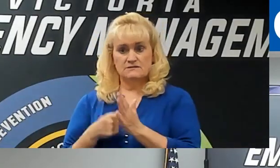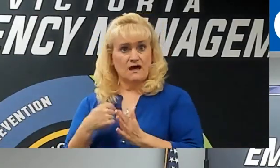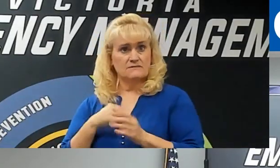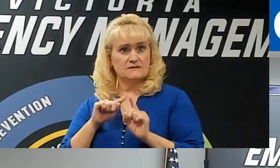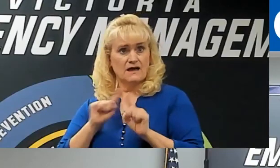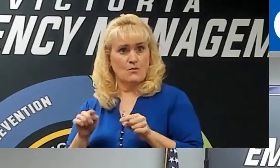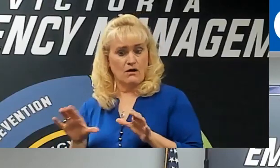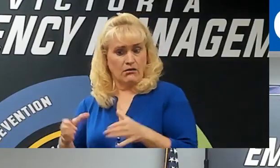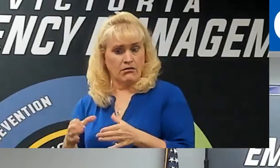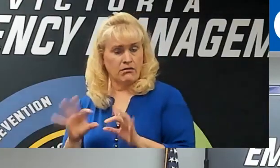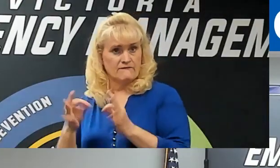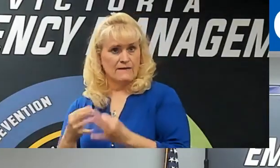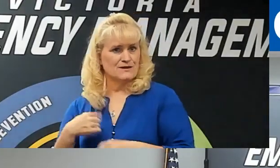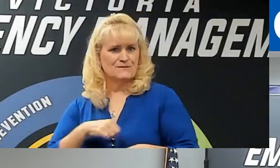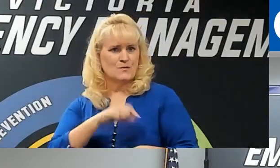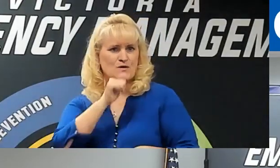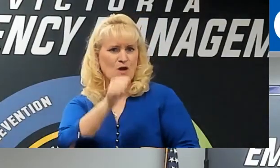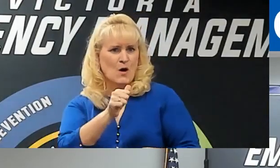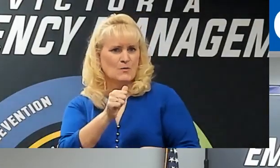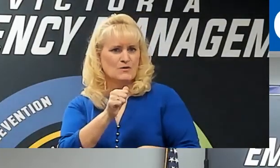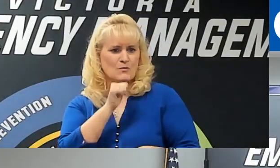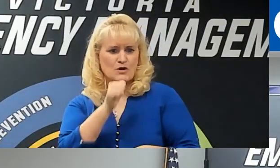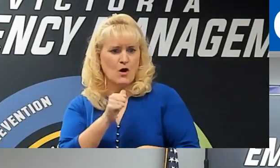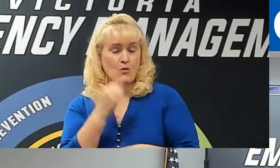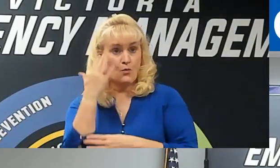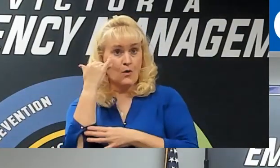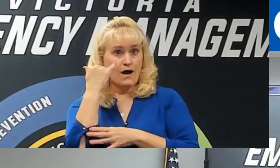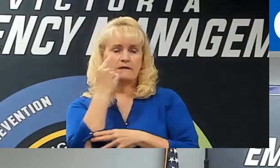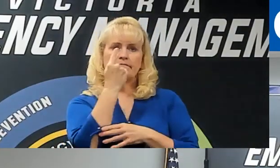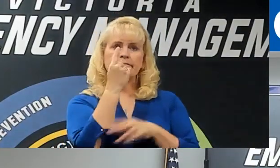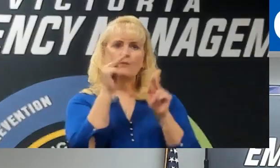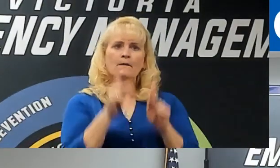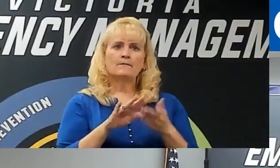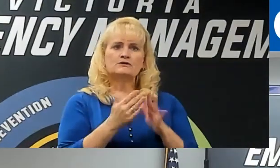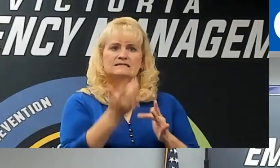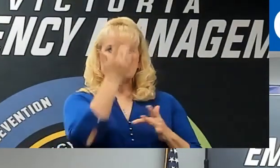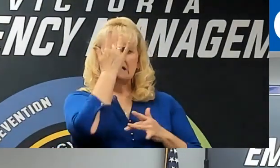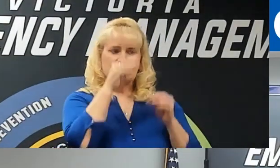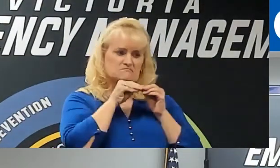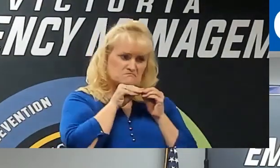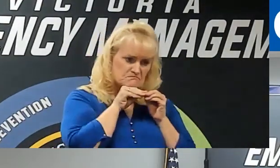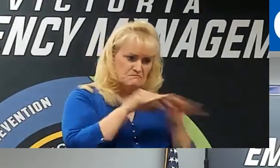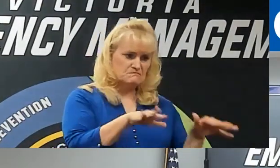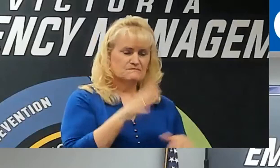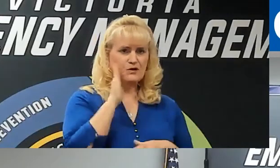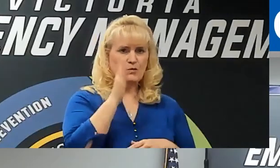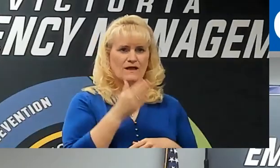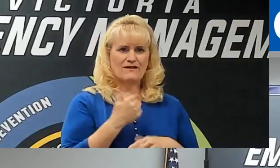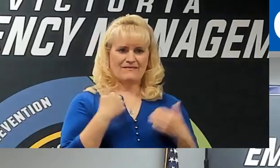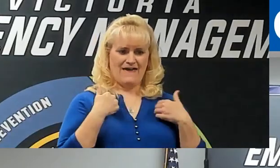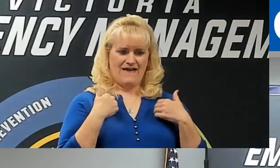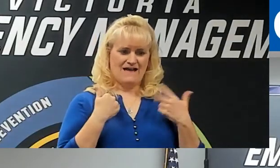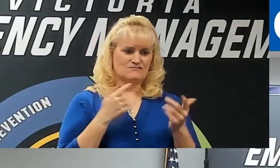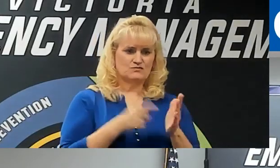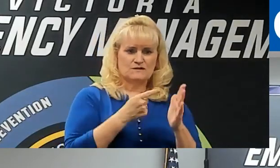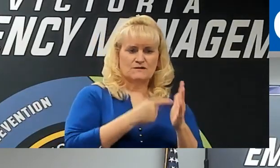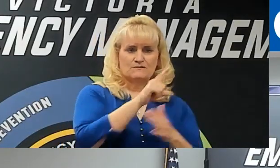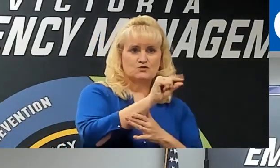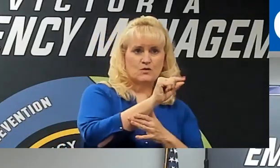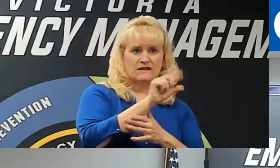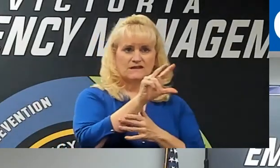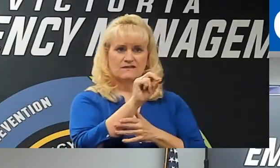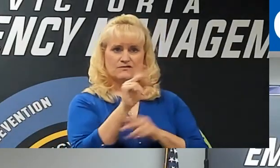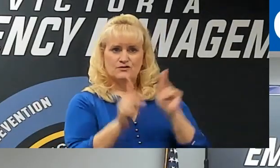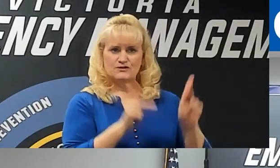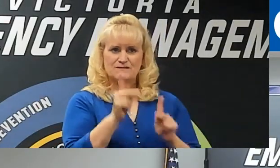but we don't do it. We don't do it because all it takes is one person. We hear it all the time. I mean, they have 20, 30 people over for a barbecue. Well,